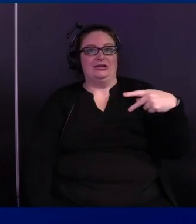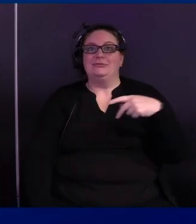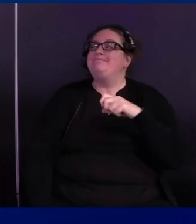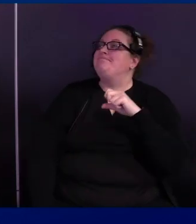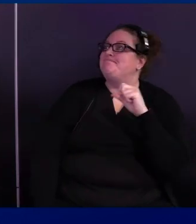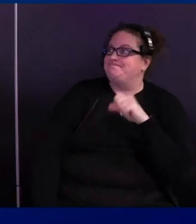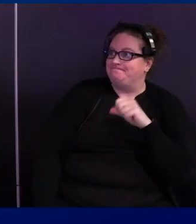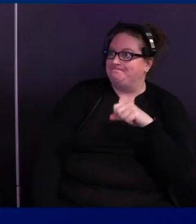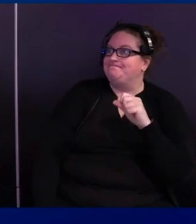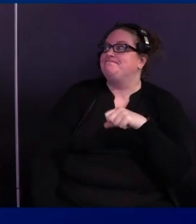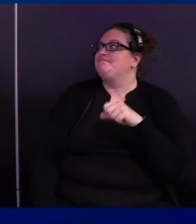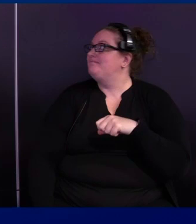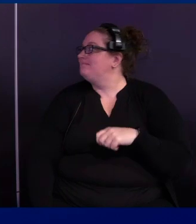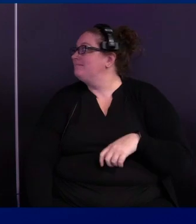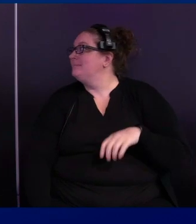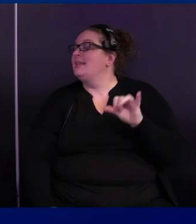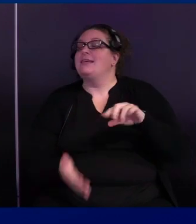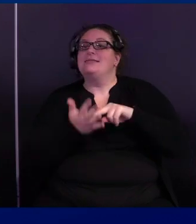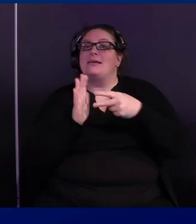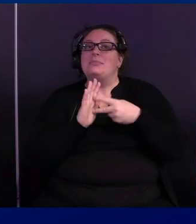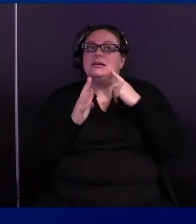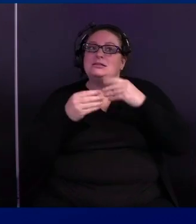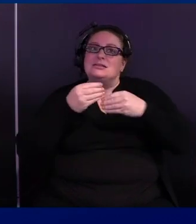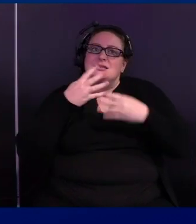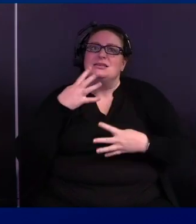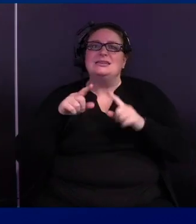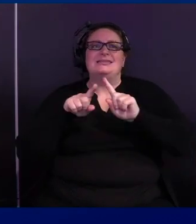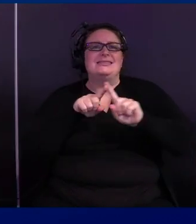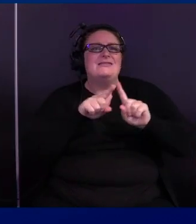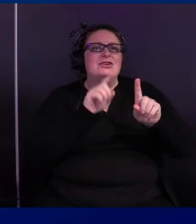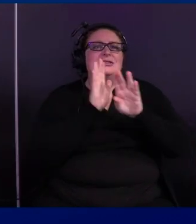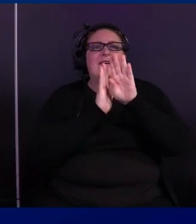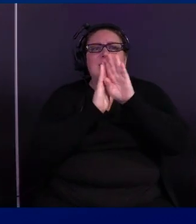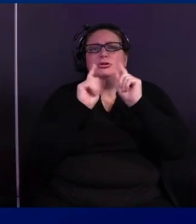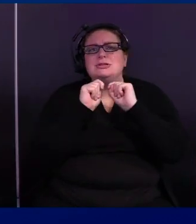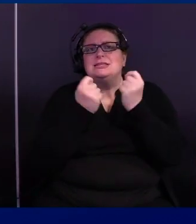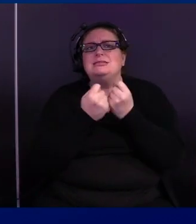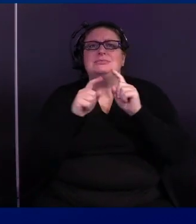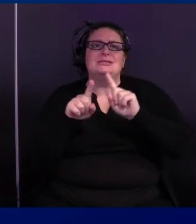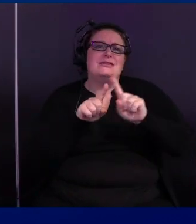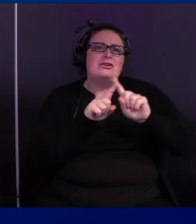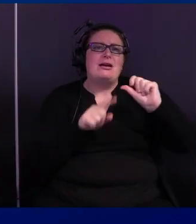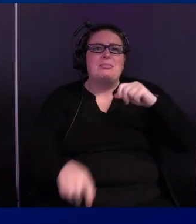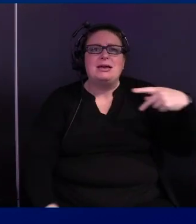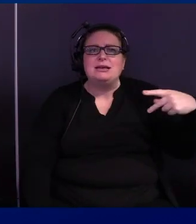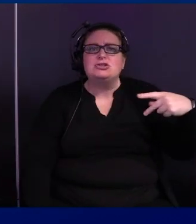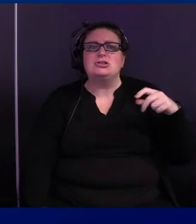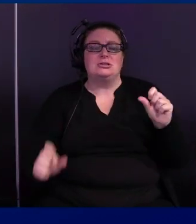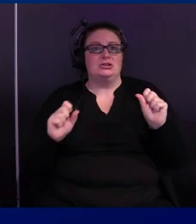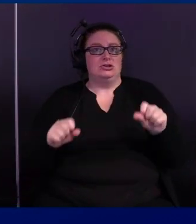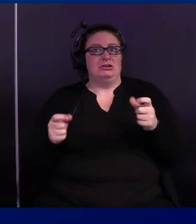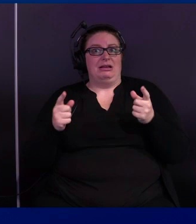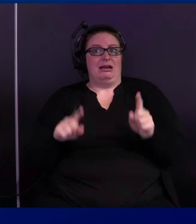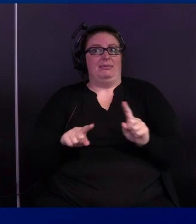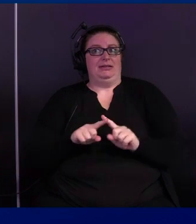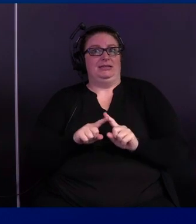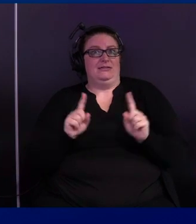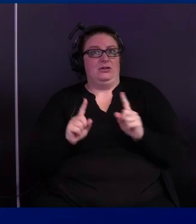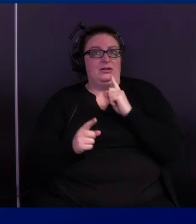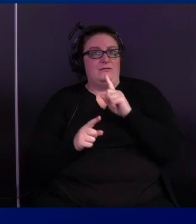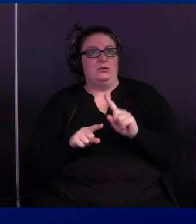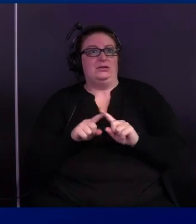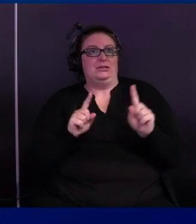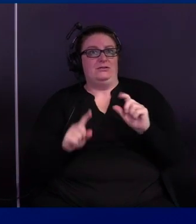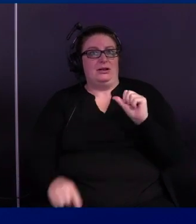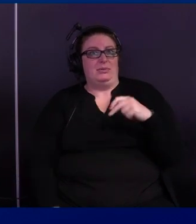that means a bunch of different developer teams, a bunch of different applications. This could have been done a different way in each